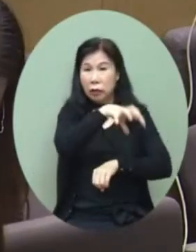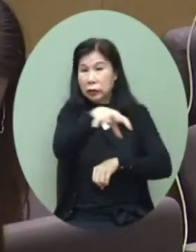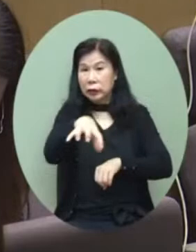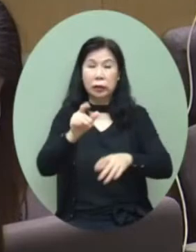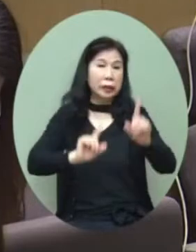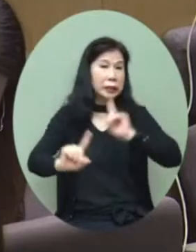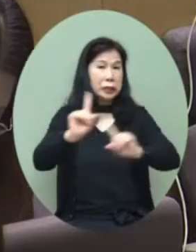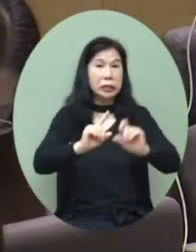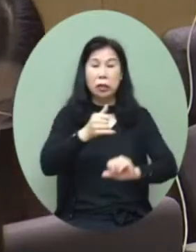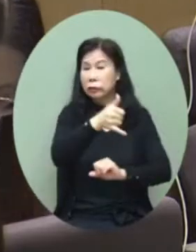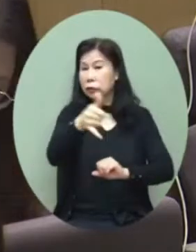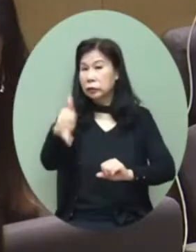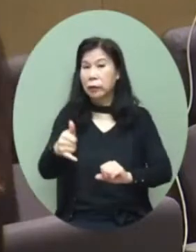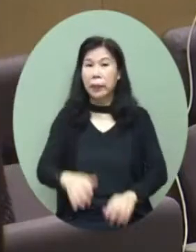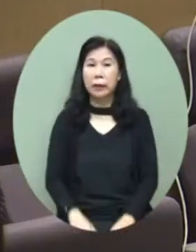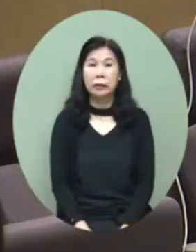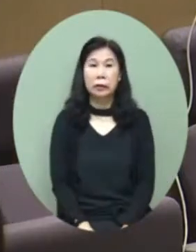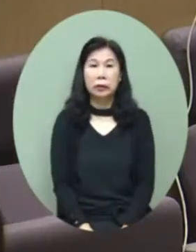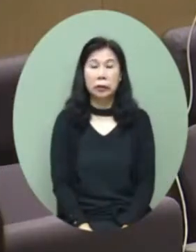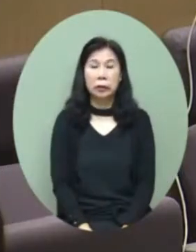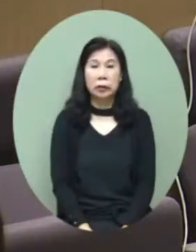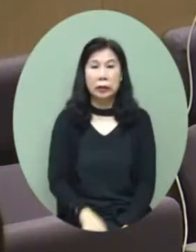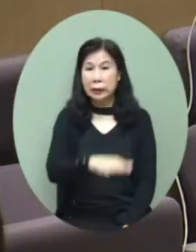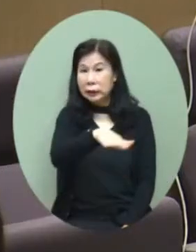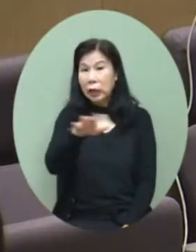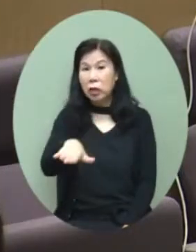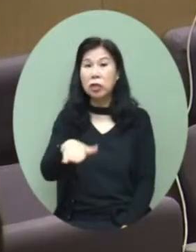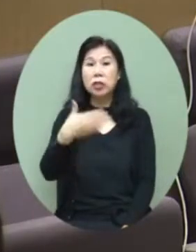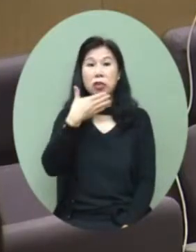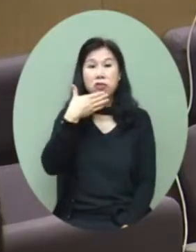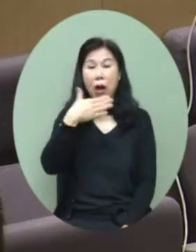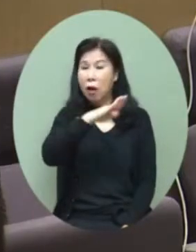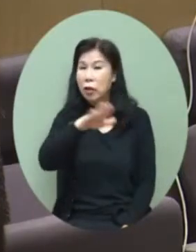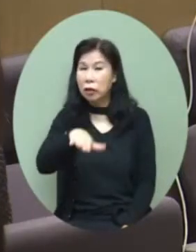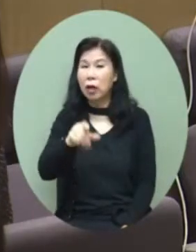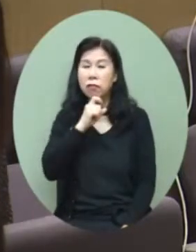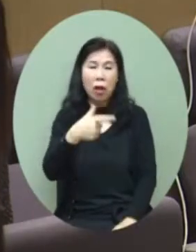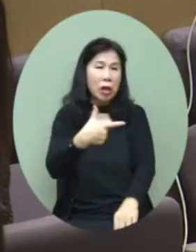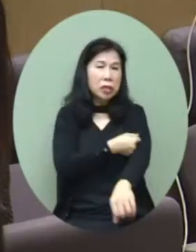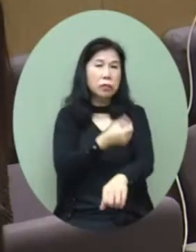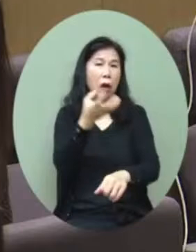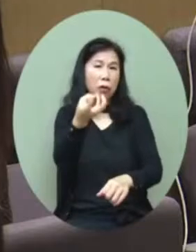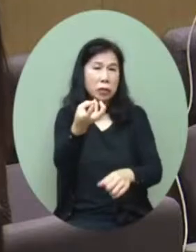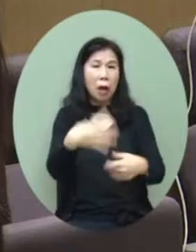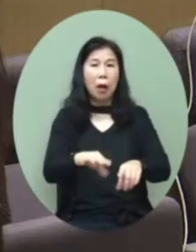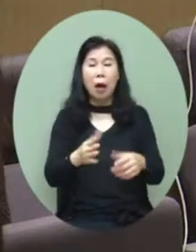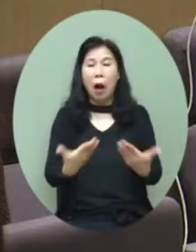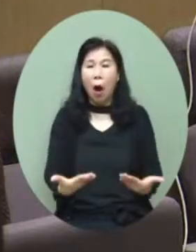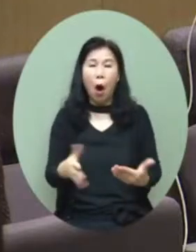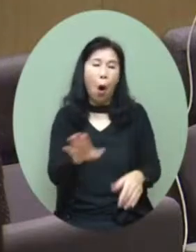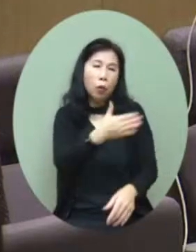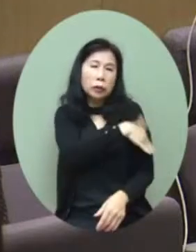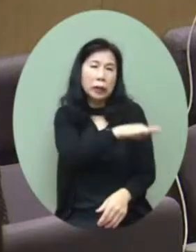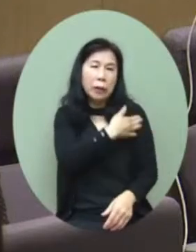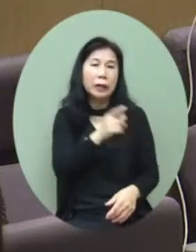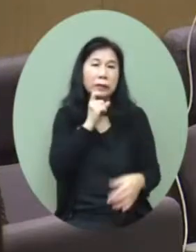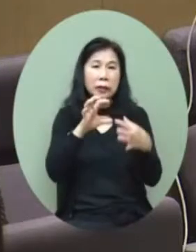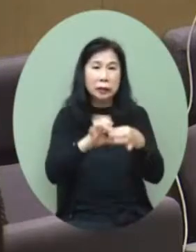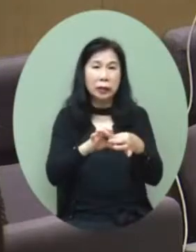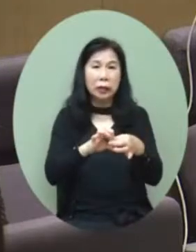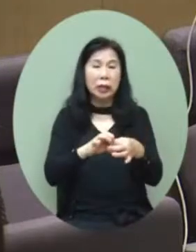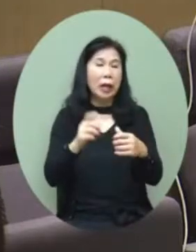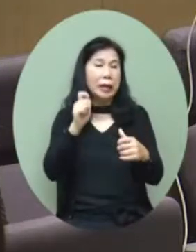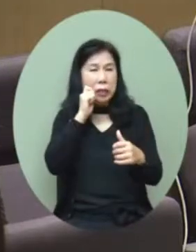mainland? For the 4 days of medical surveillance, that means people can move about in the community. With a low